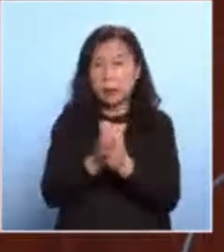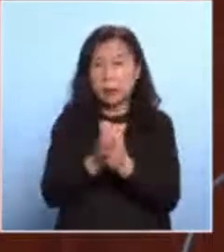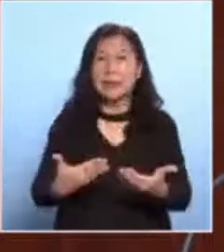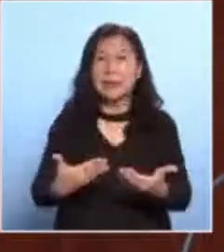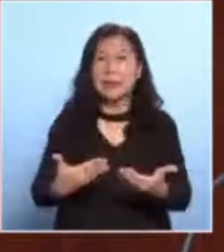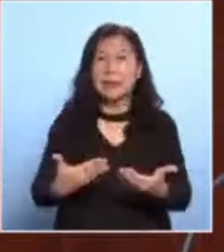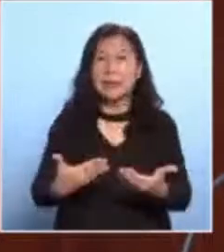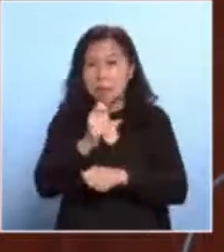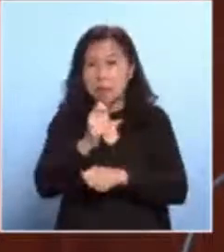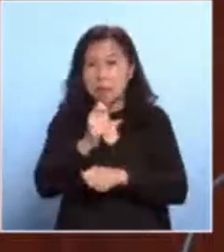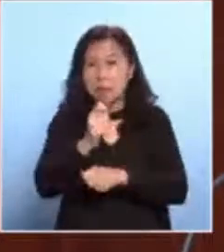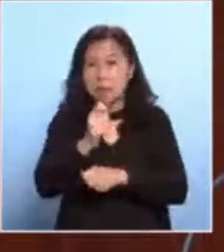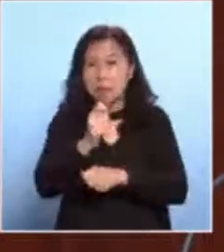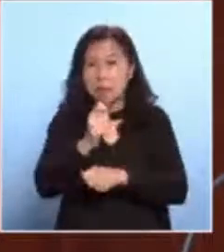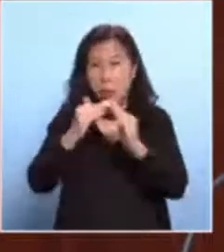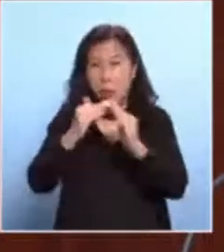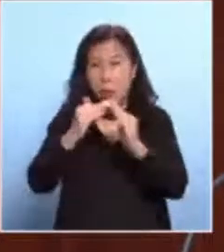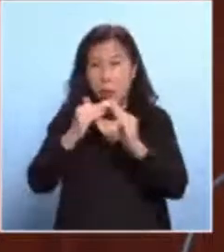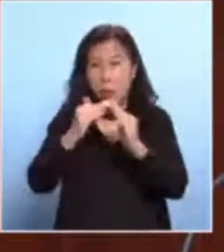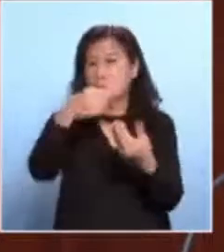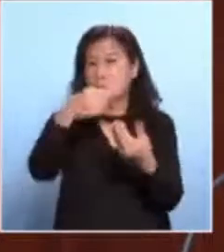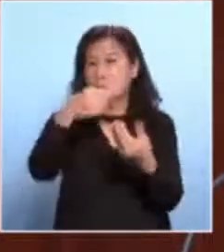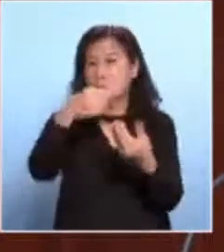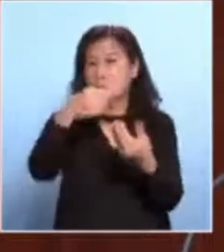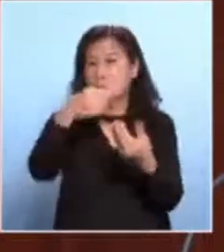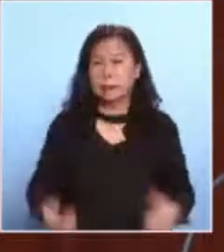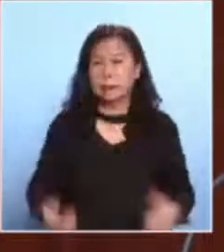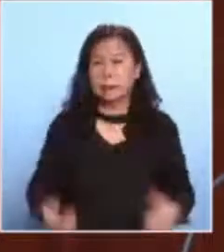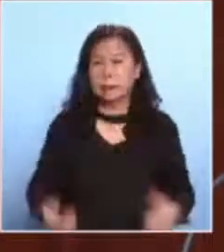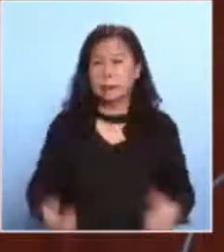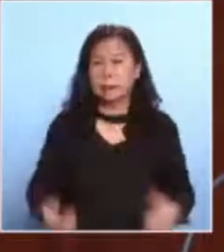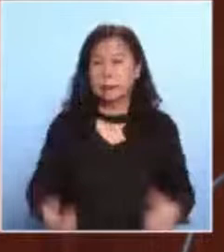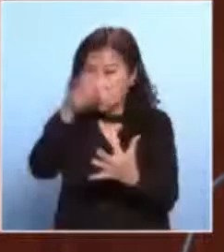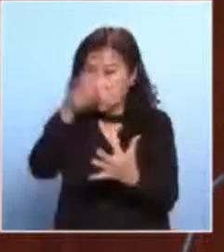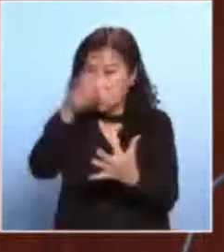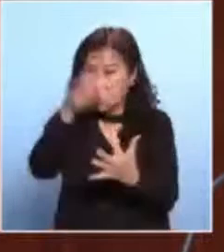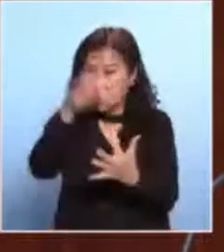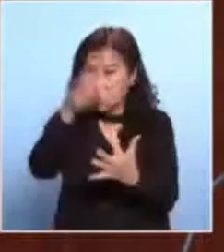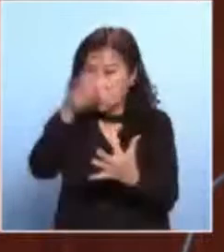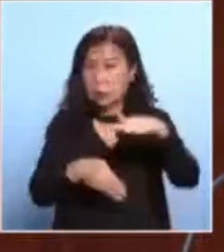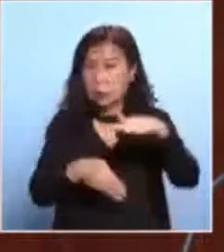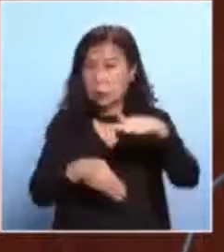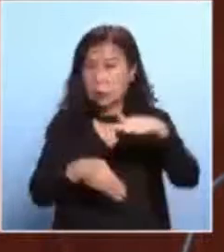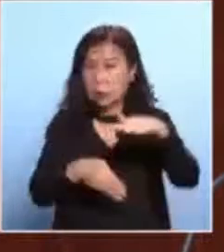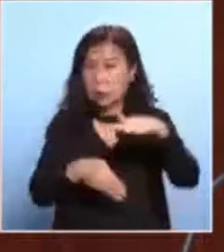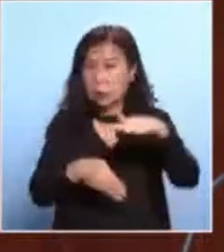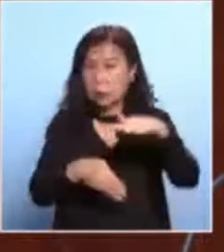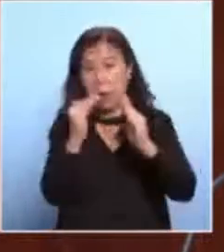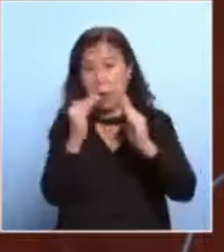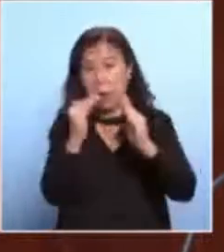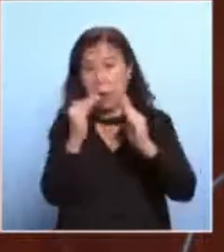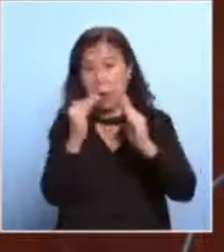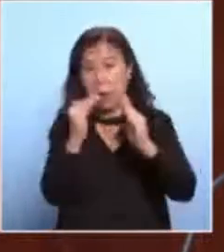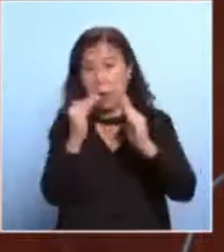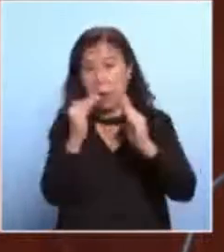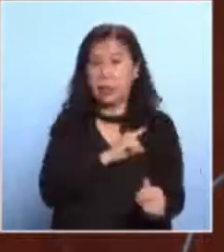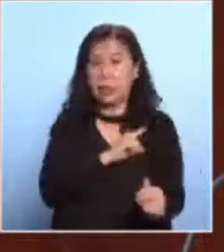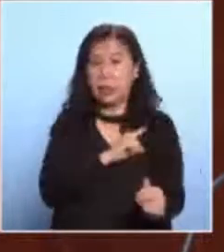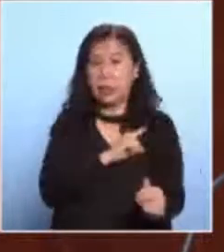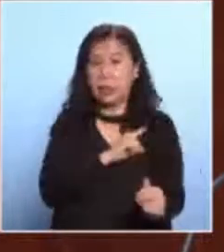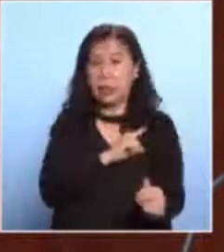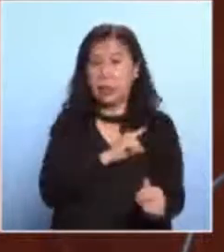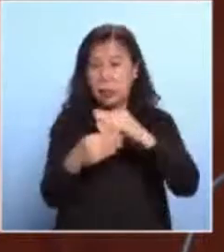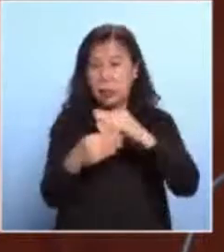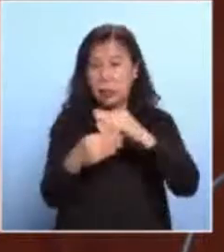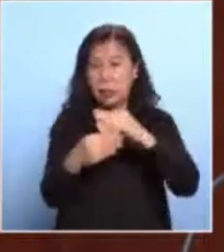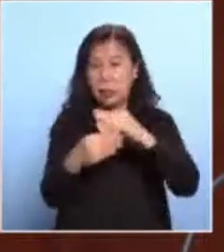has identified 3 groups for targeted poverty alleviation: households residing in SDUs, single-parent households,